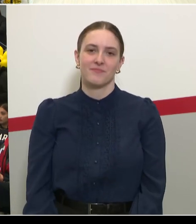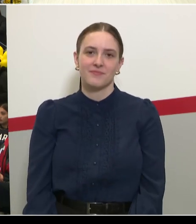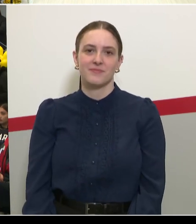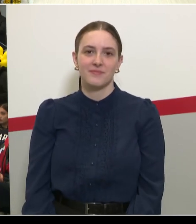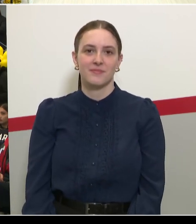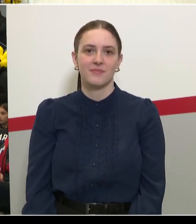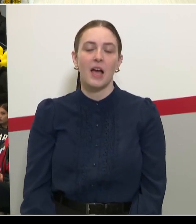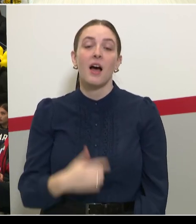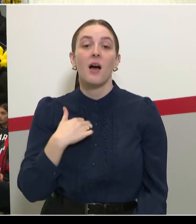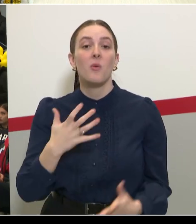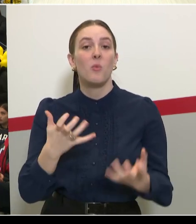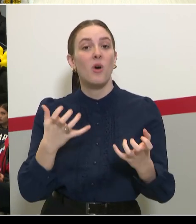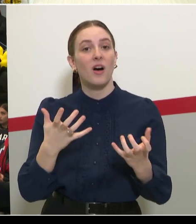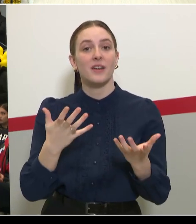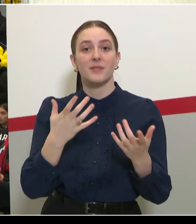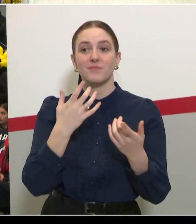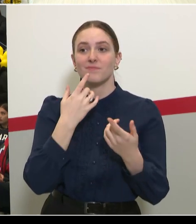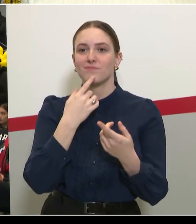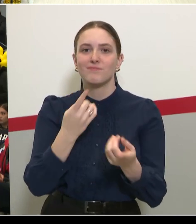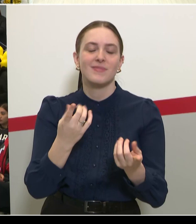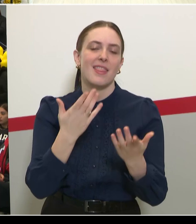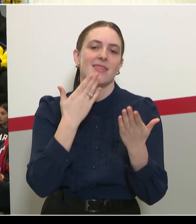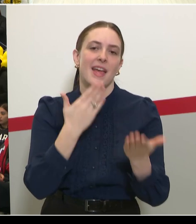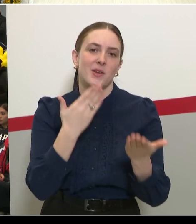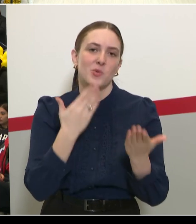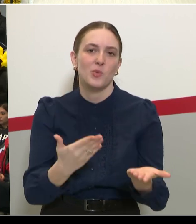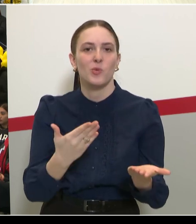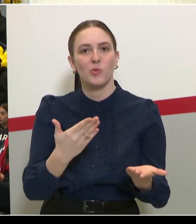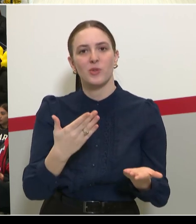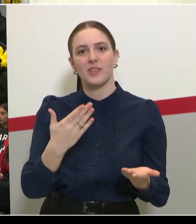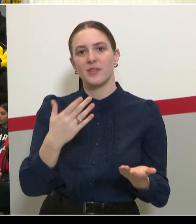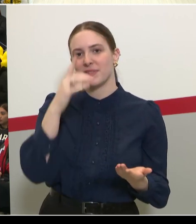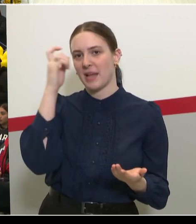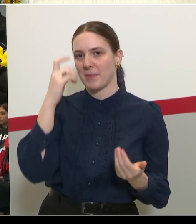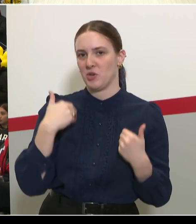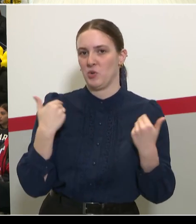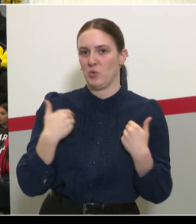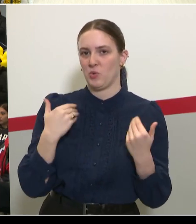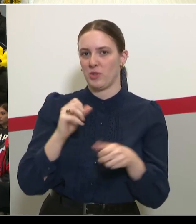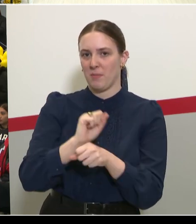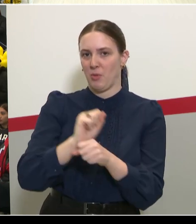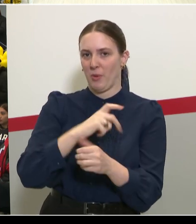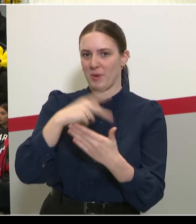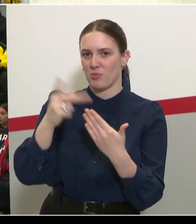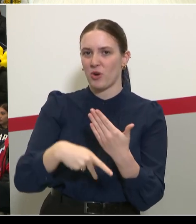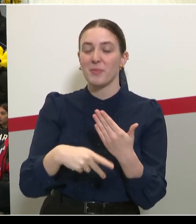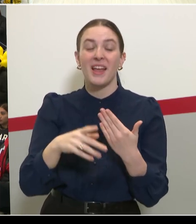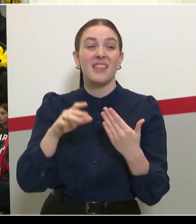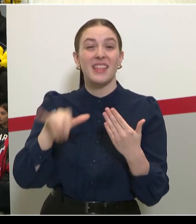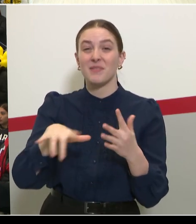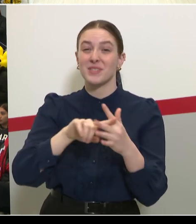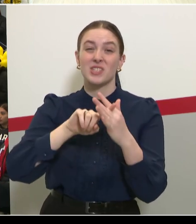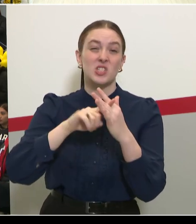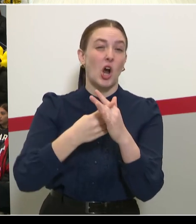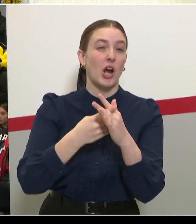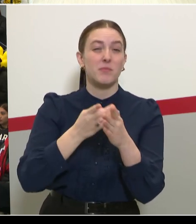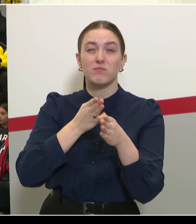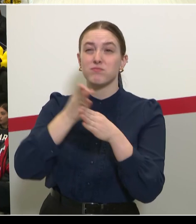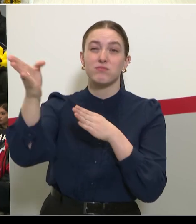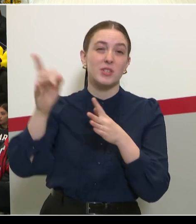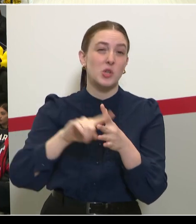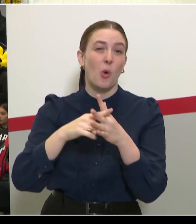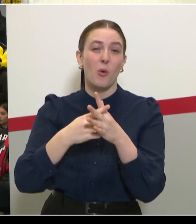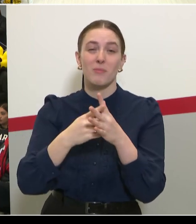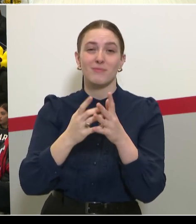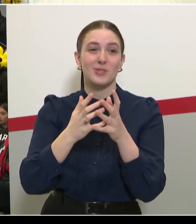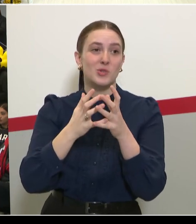you to the Summer Youth Employment Program. It was the beginning of so much for me. It has stayed with me. In fact,